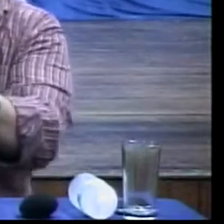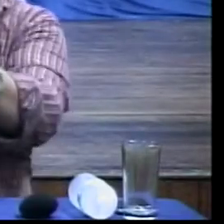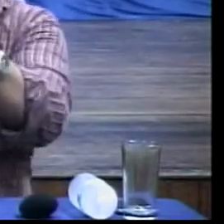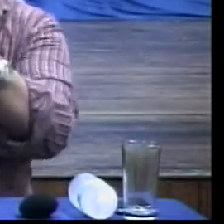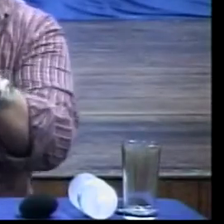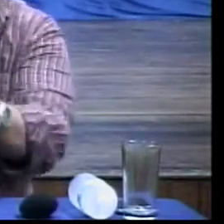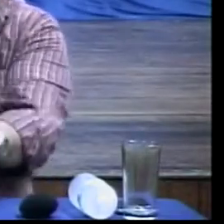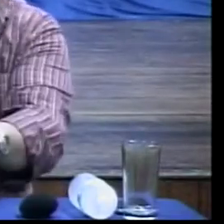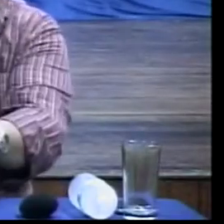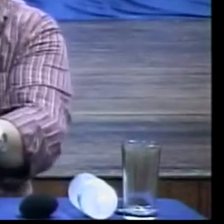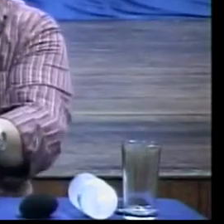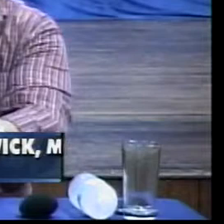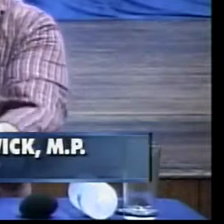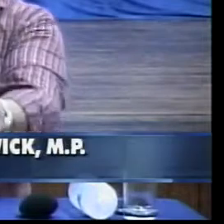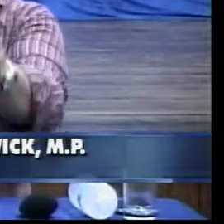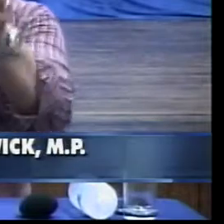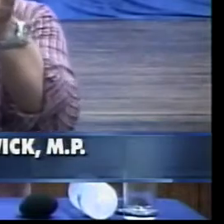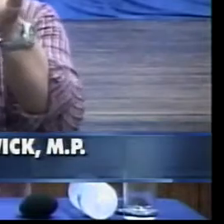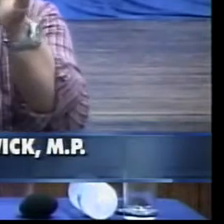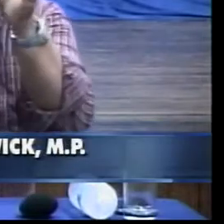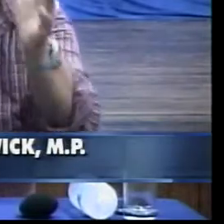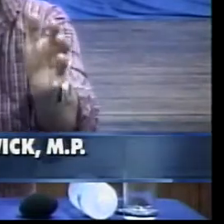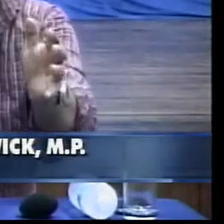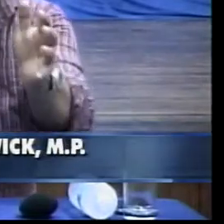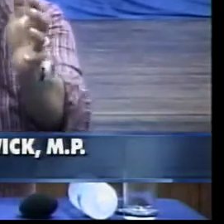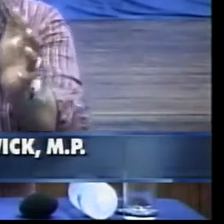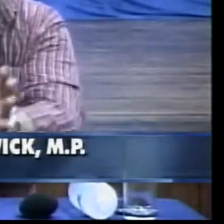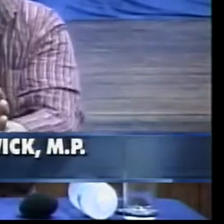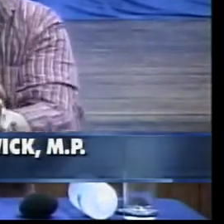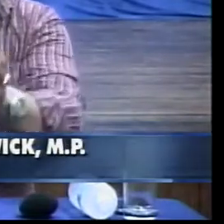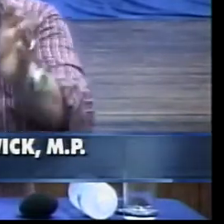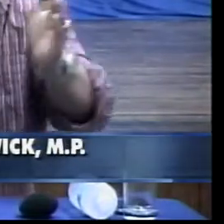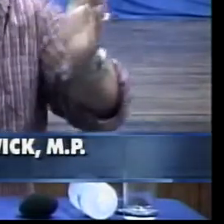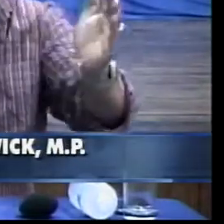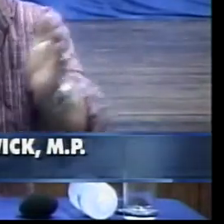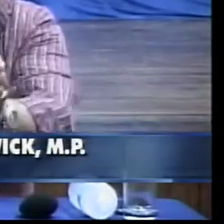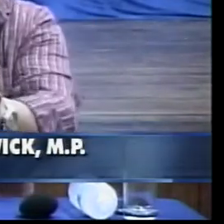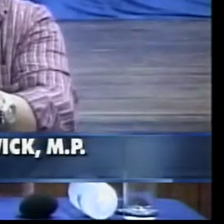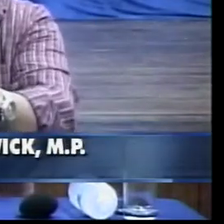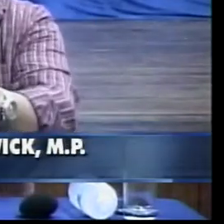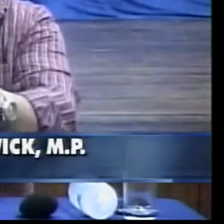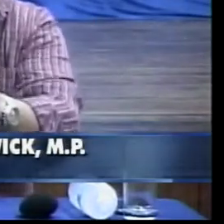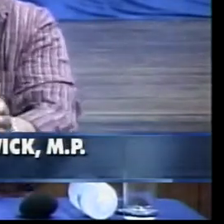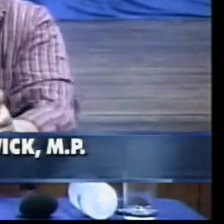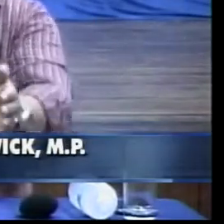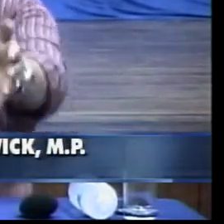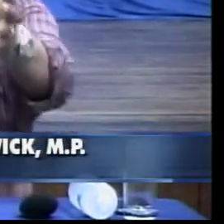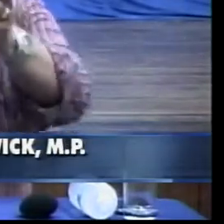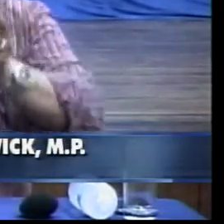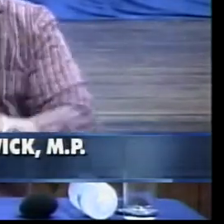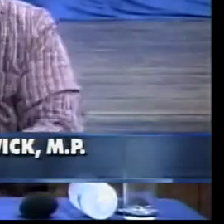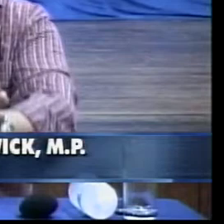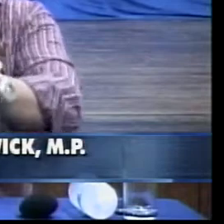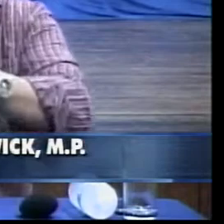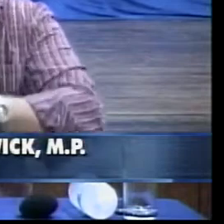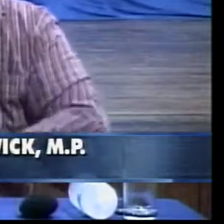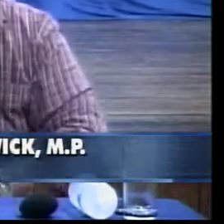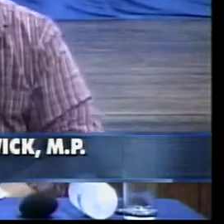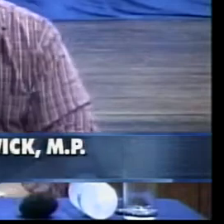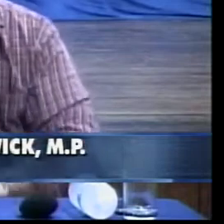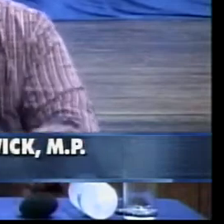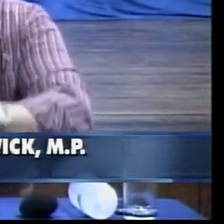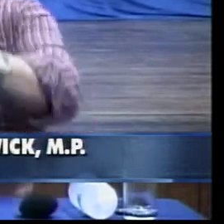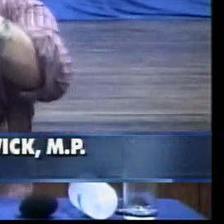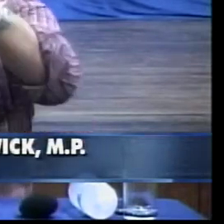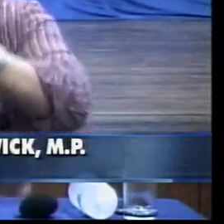To create the sustainability is to work with these guys as partners where they invest in the